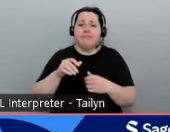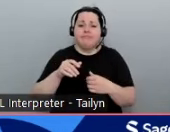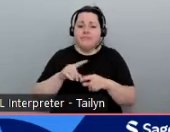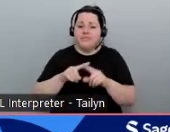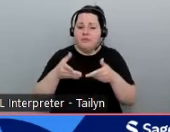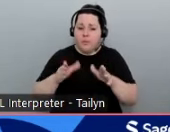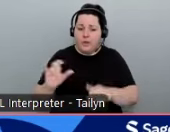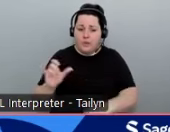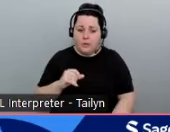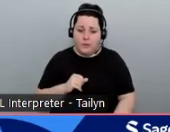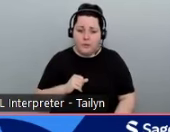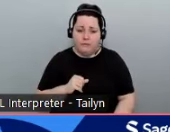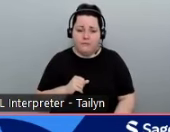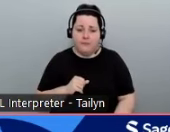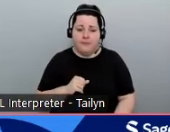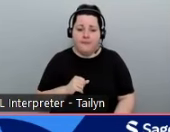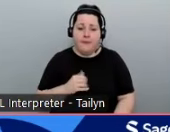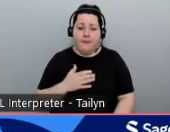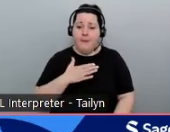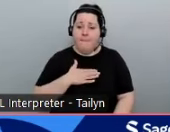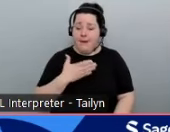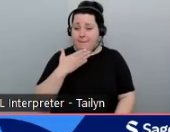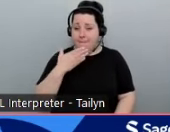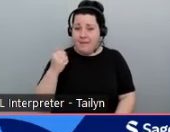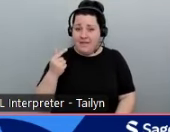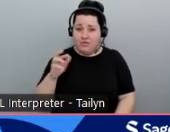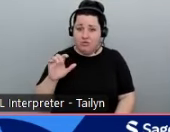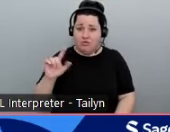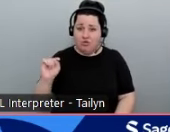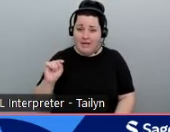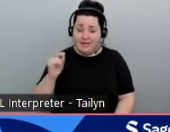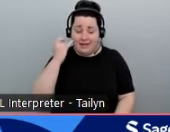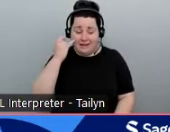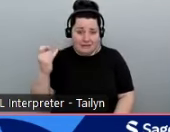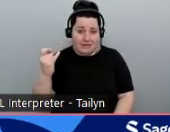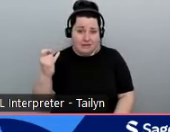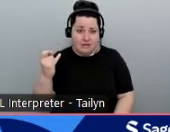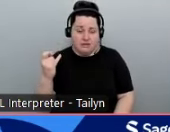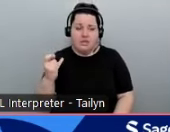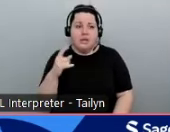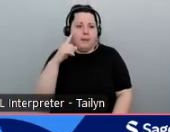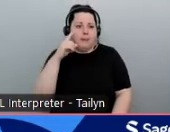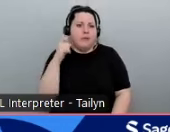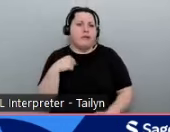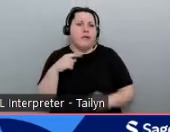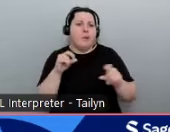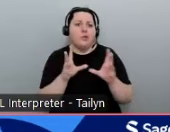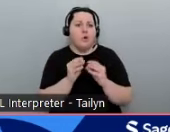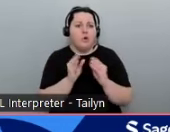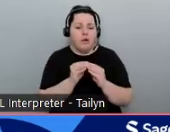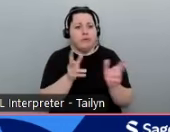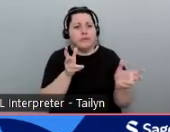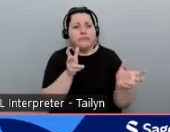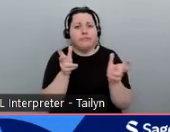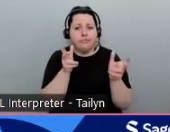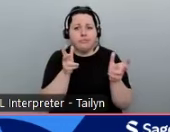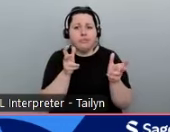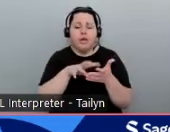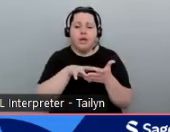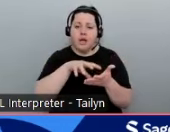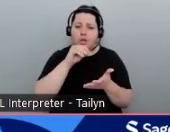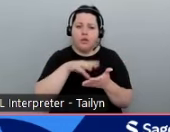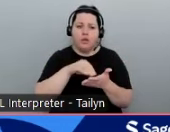my best grant ideas have come from either attending a conference and learning about, you